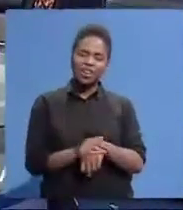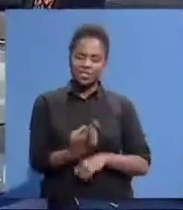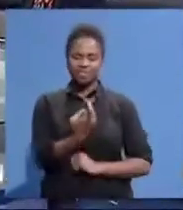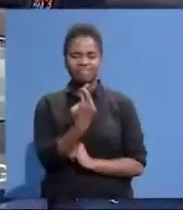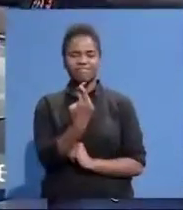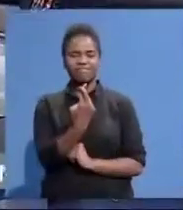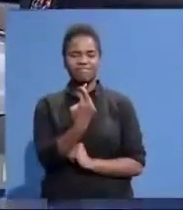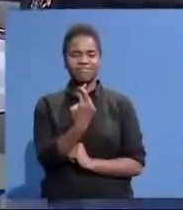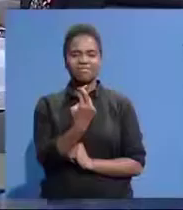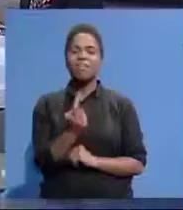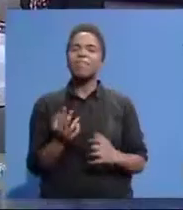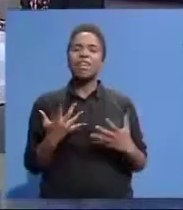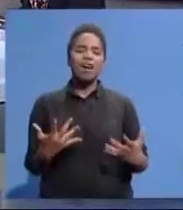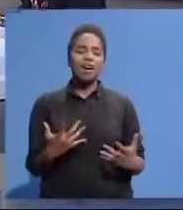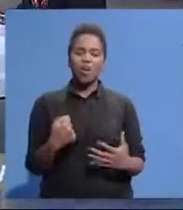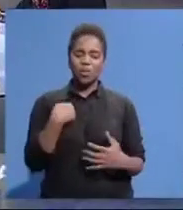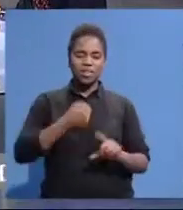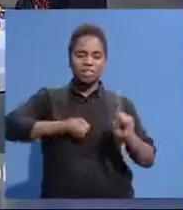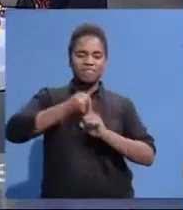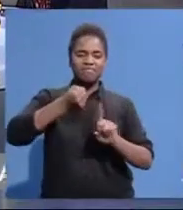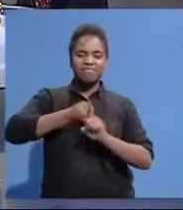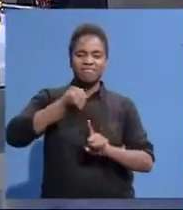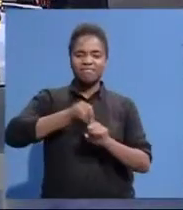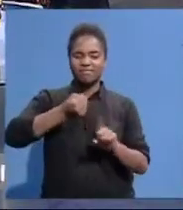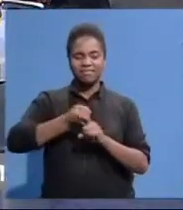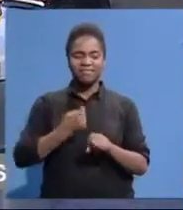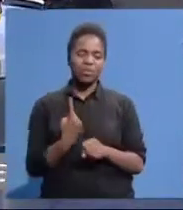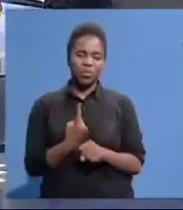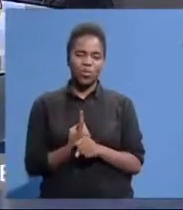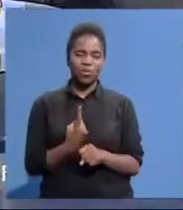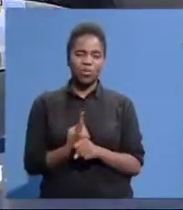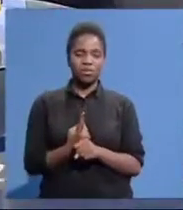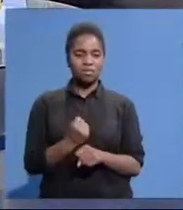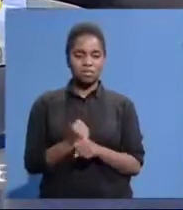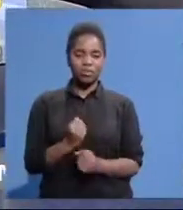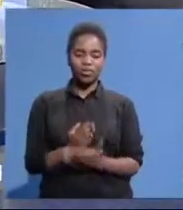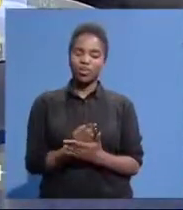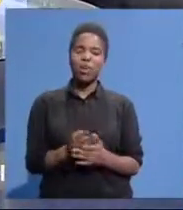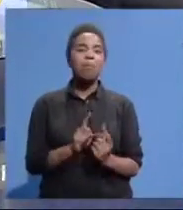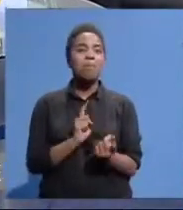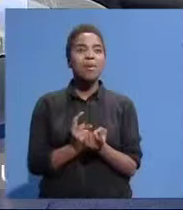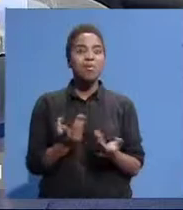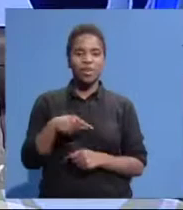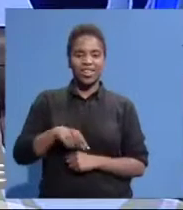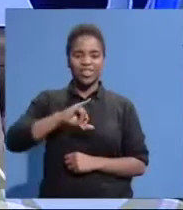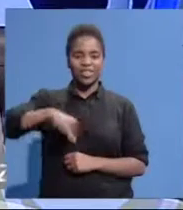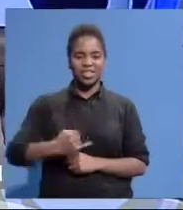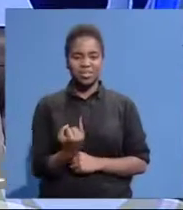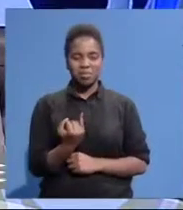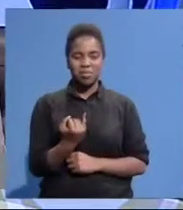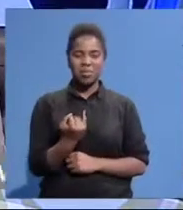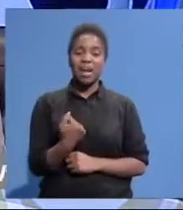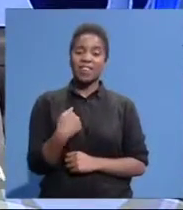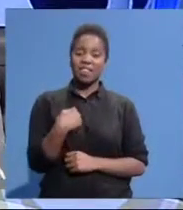about how he charted the course first to Johannesburg, set himself up, and they met here in Johannesburg, and he became a mentor